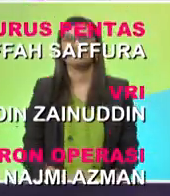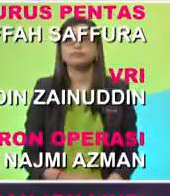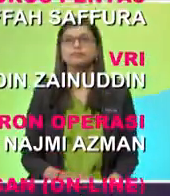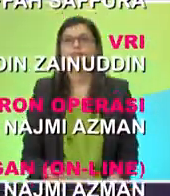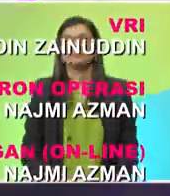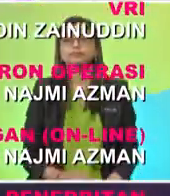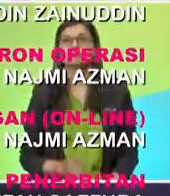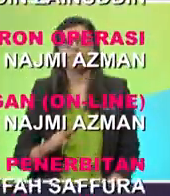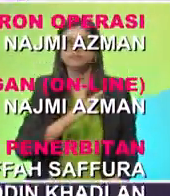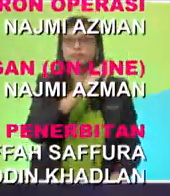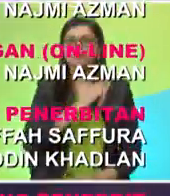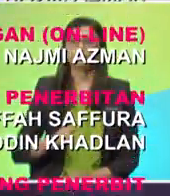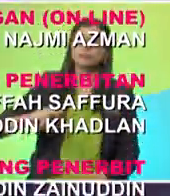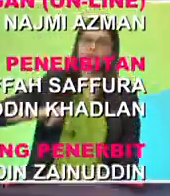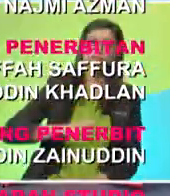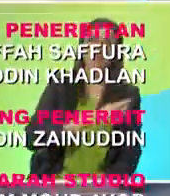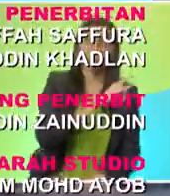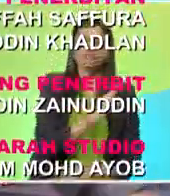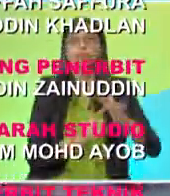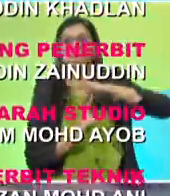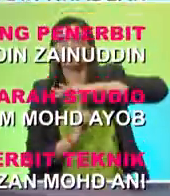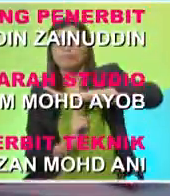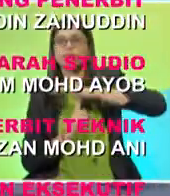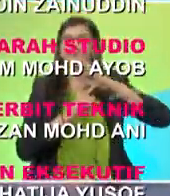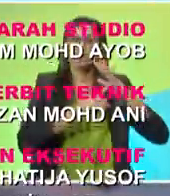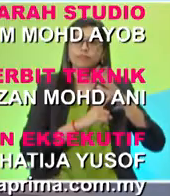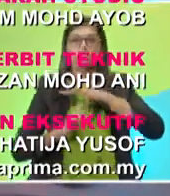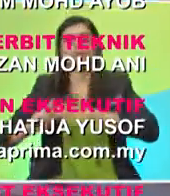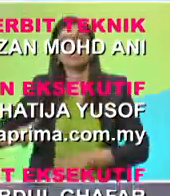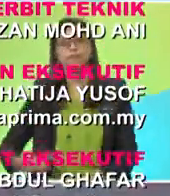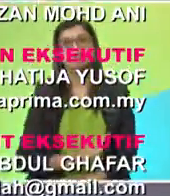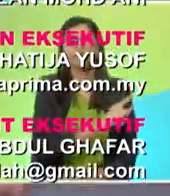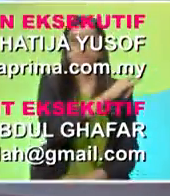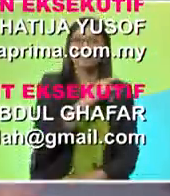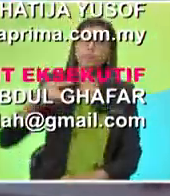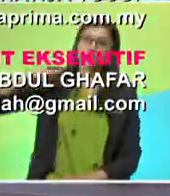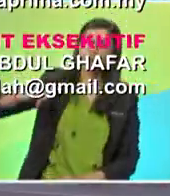An aeroplane, an aeroplane, helicopter, helicopter,